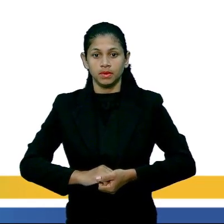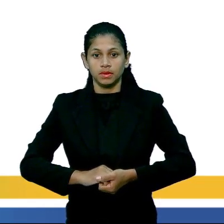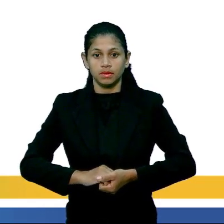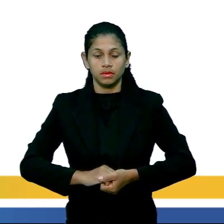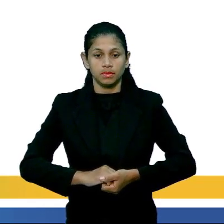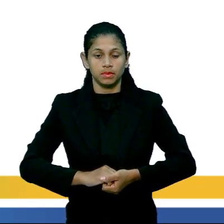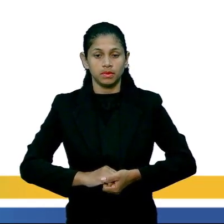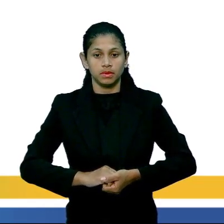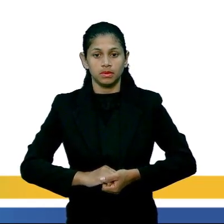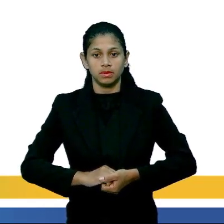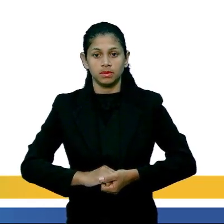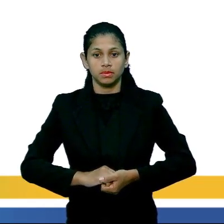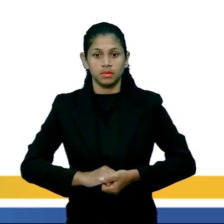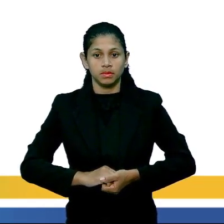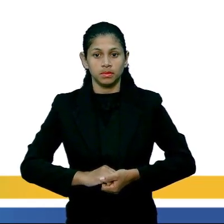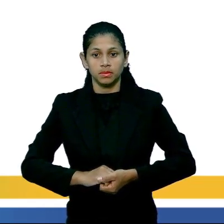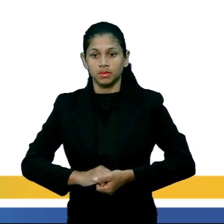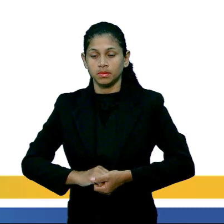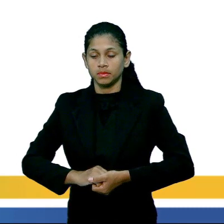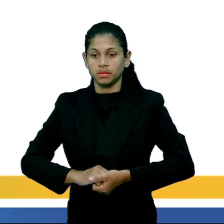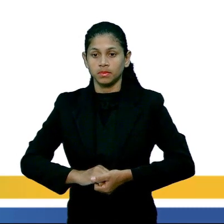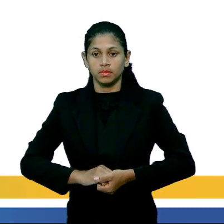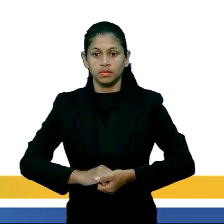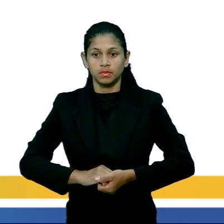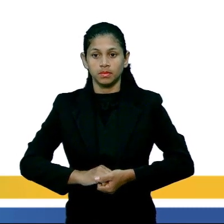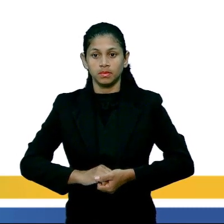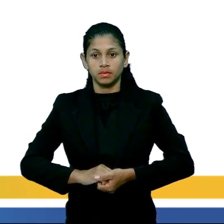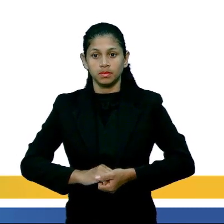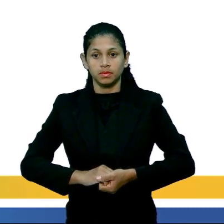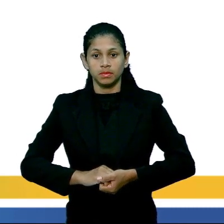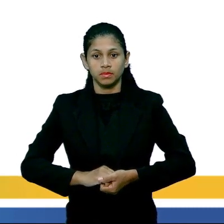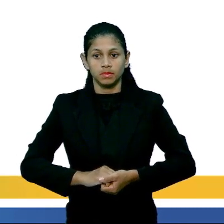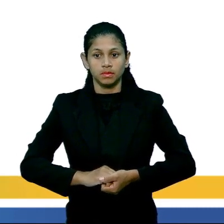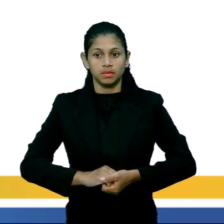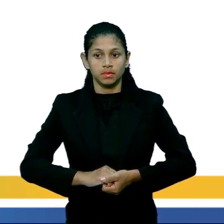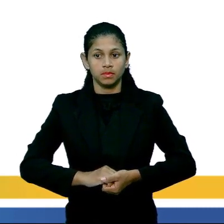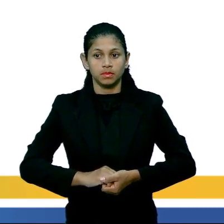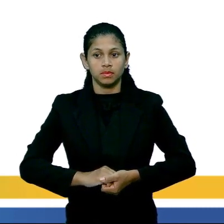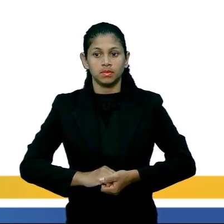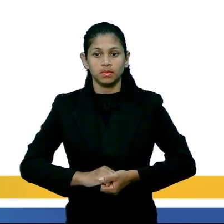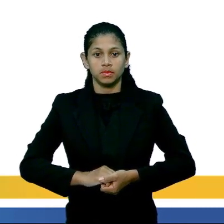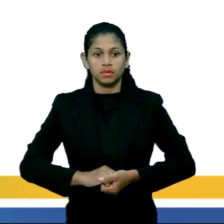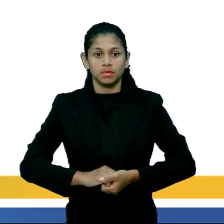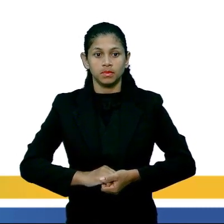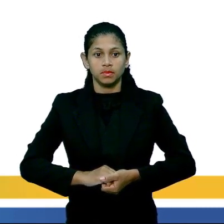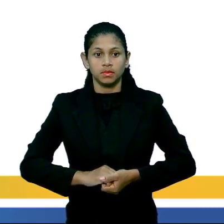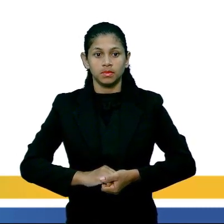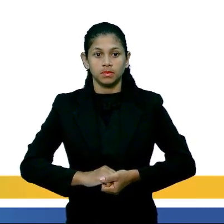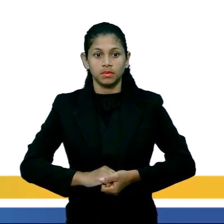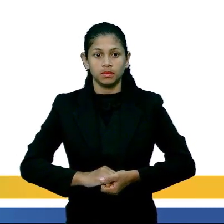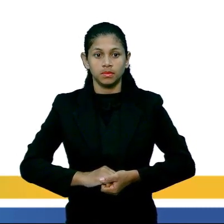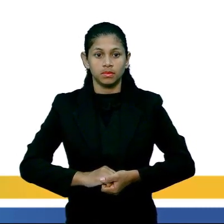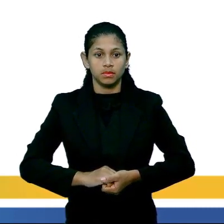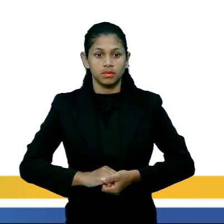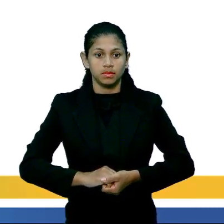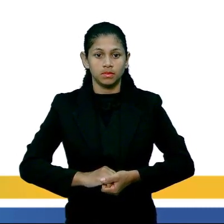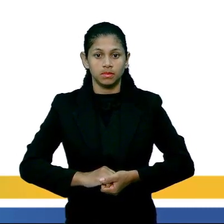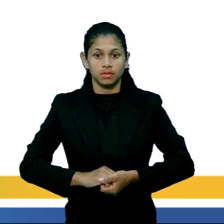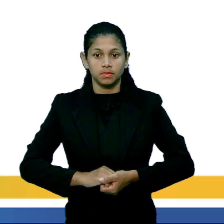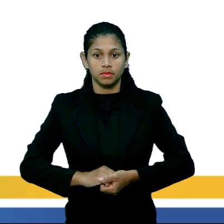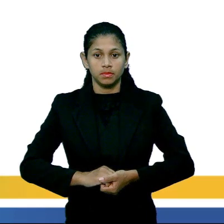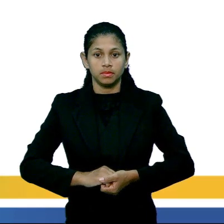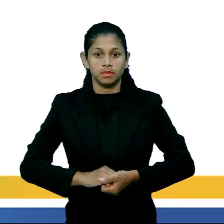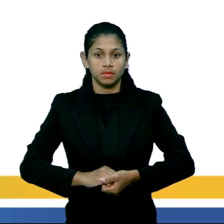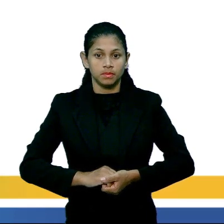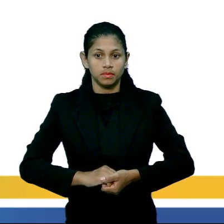a foreign language and heritage language in New York in June. The project was organized by